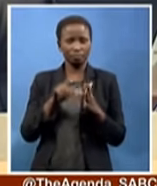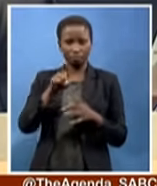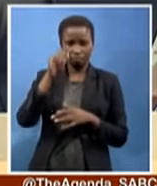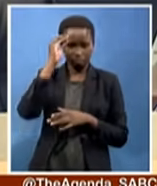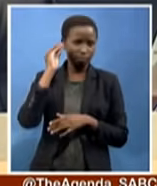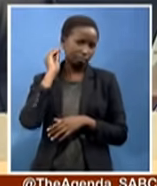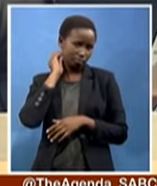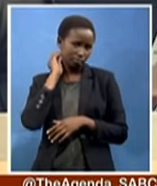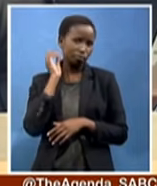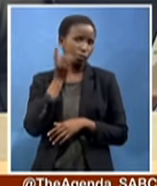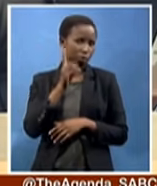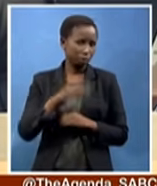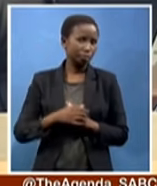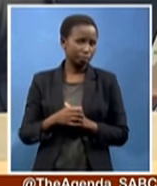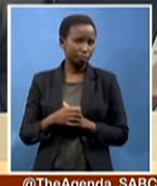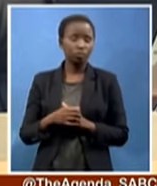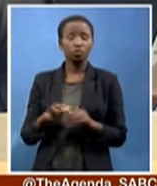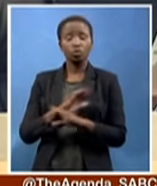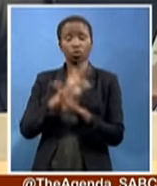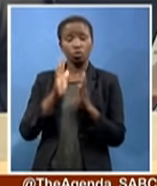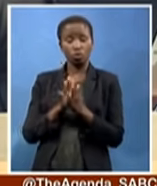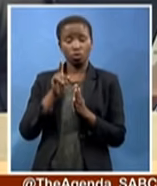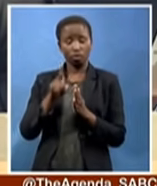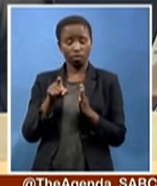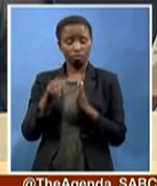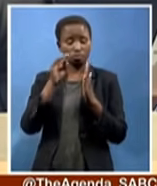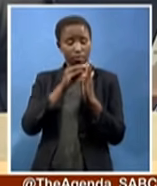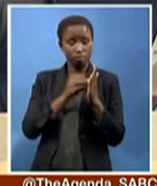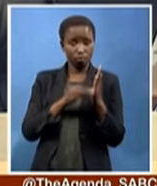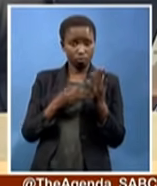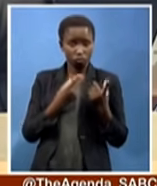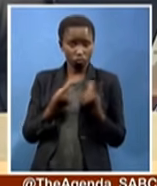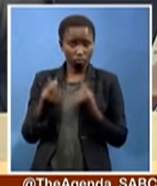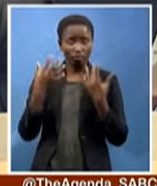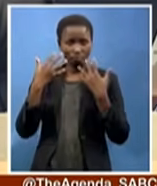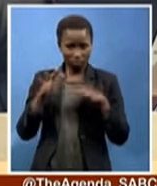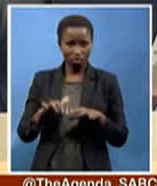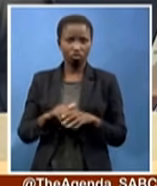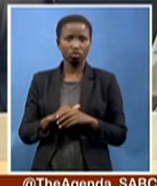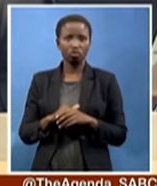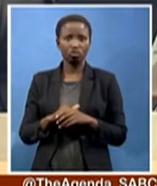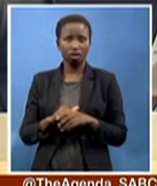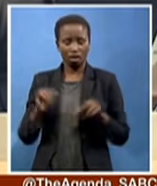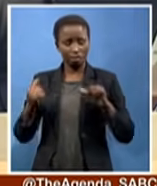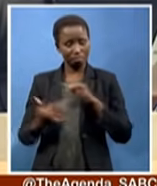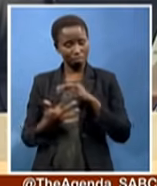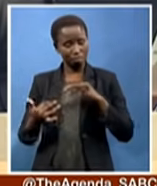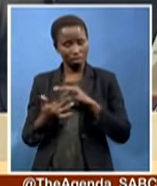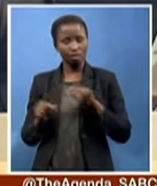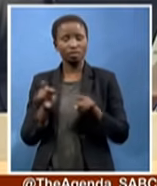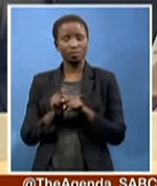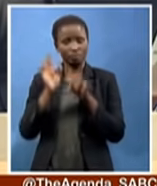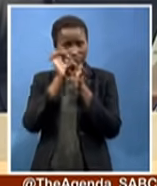informed and inspired by the mandate of the ANC's National Conference,